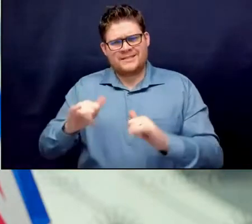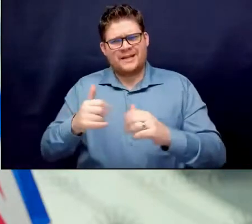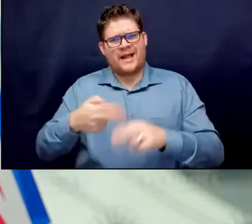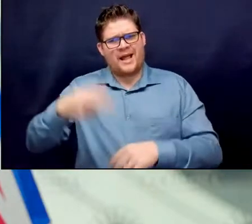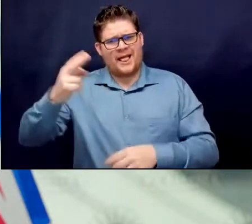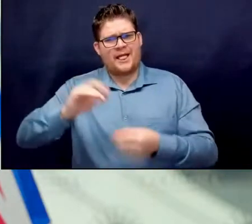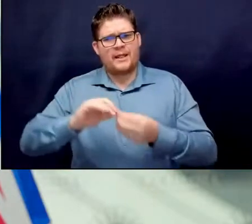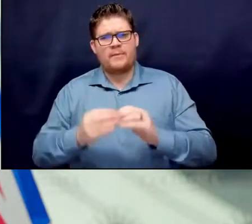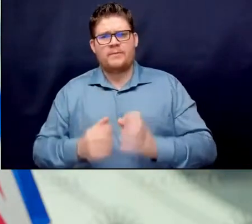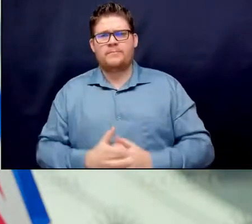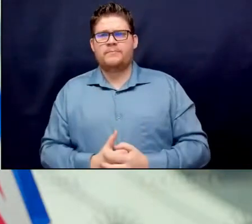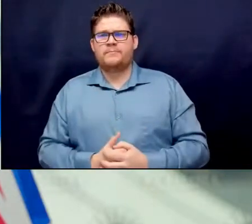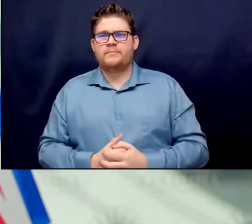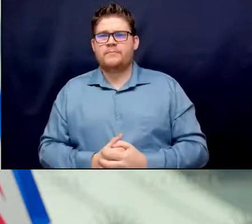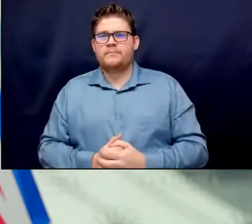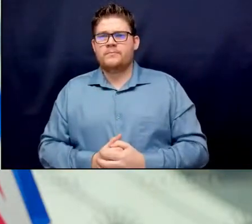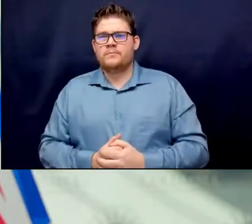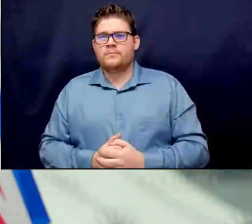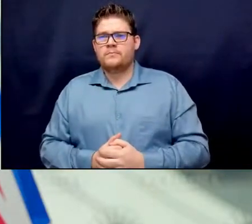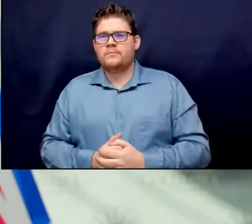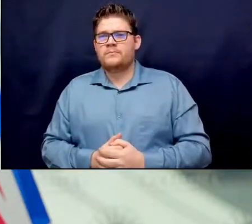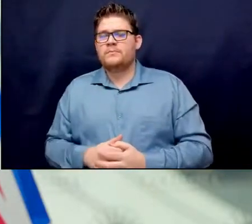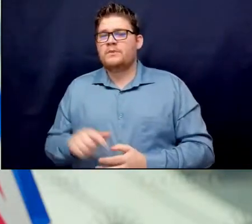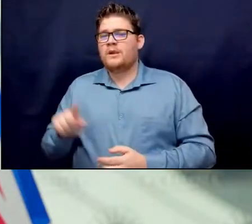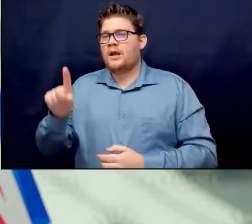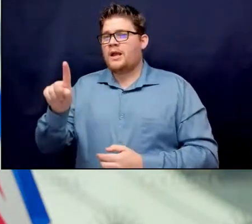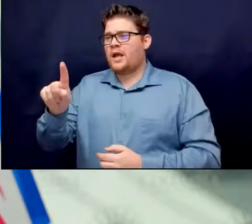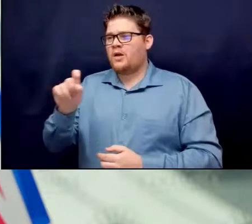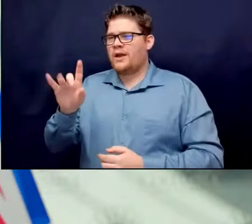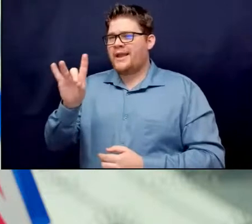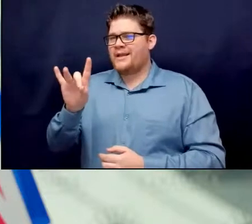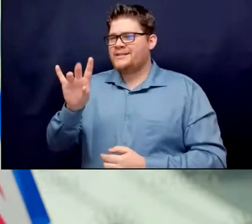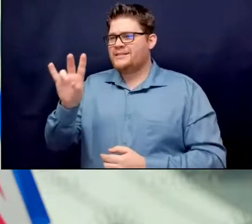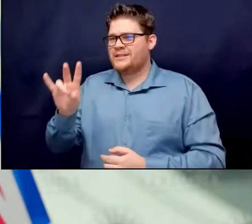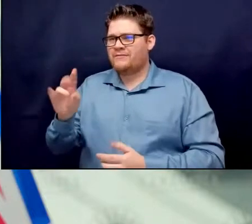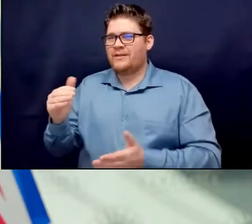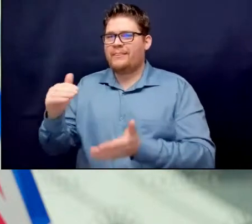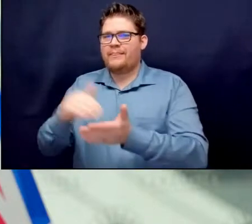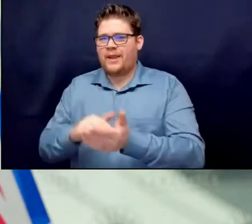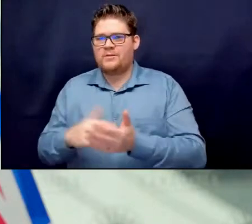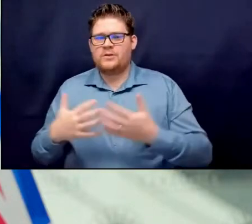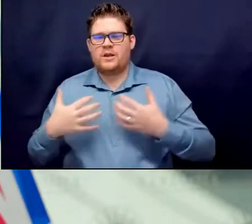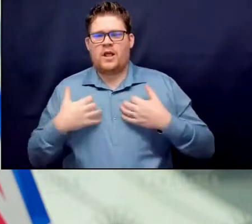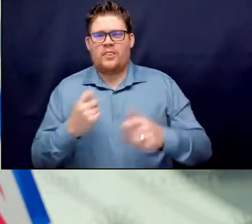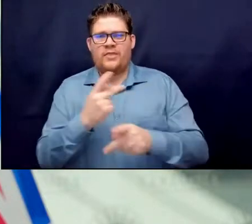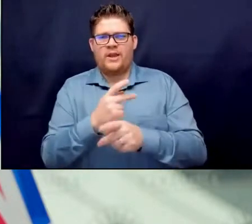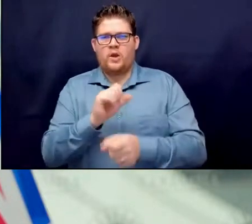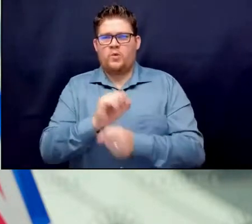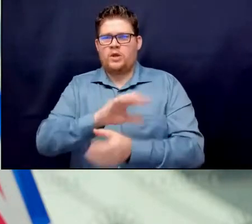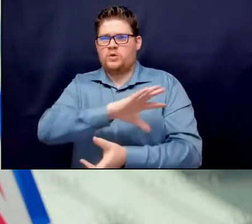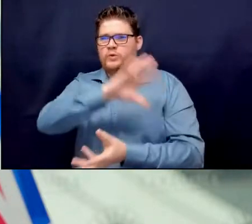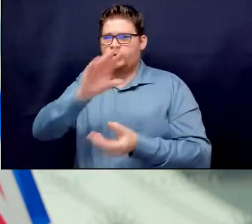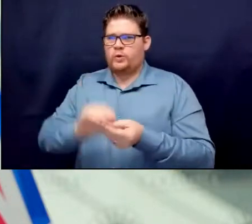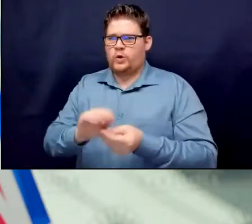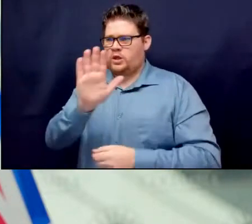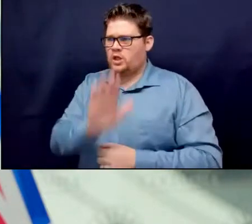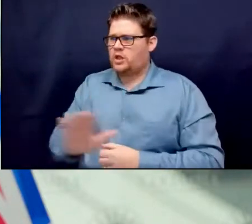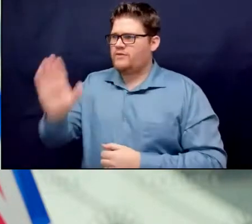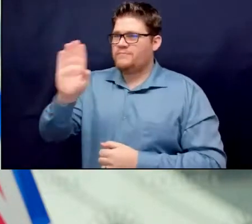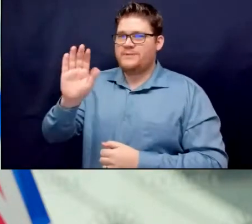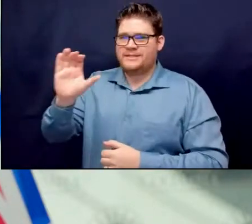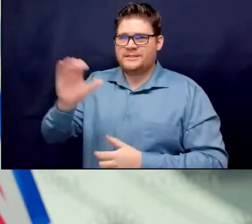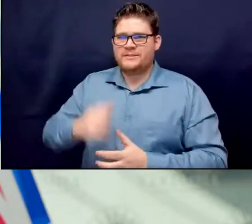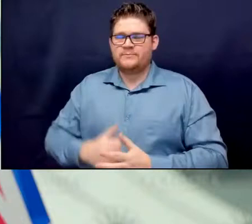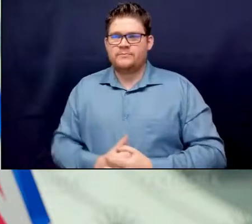that? There are about 188,000 active healthcare workers in BC, so there's a lot of healthcare workers. But this is still a lot of people who